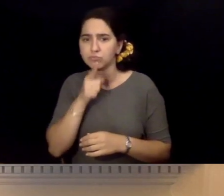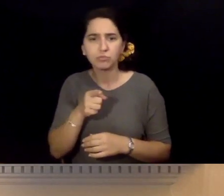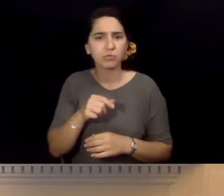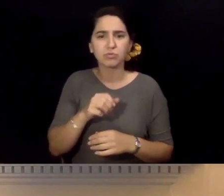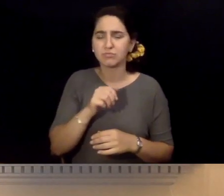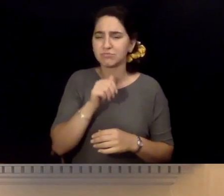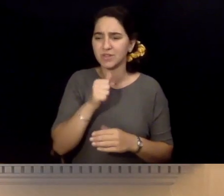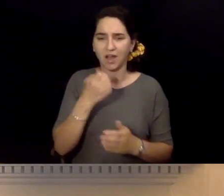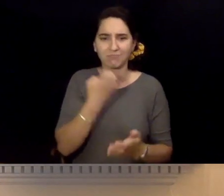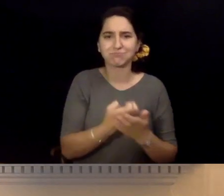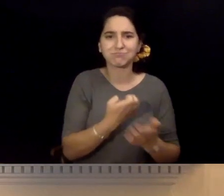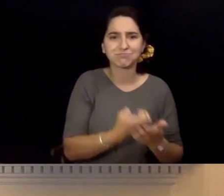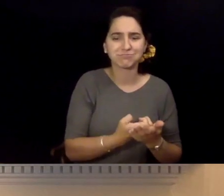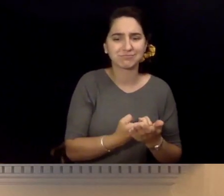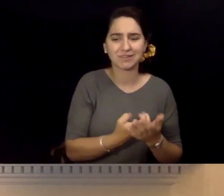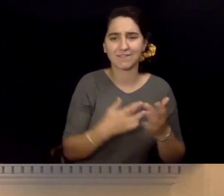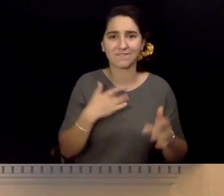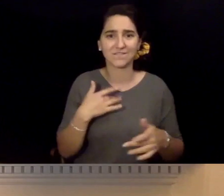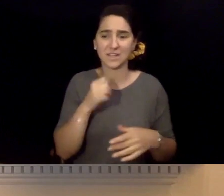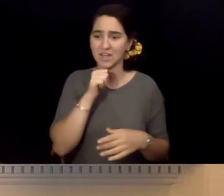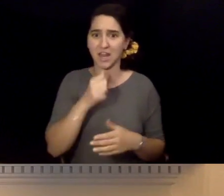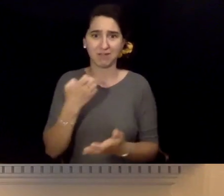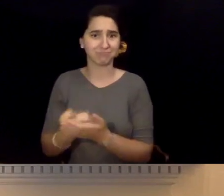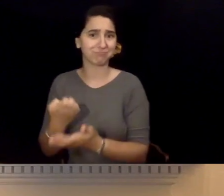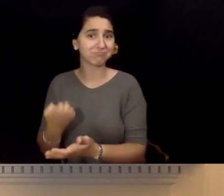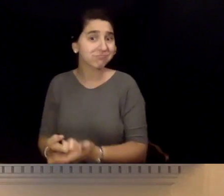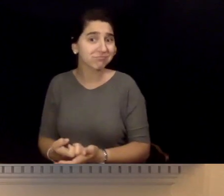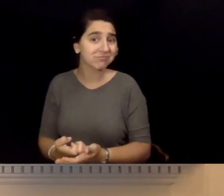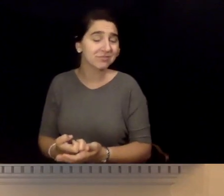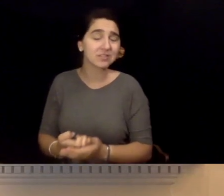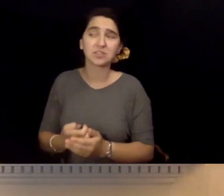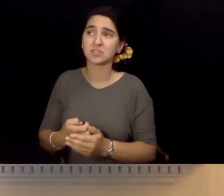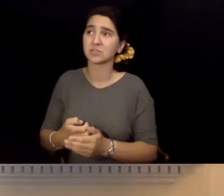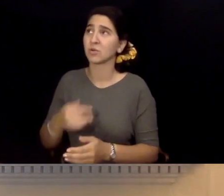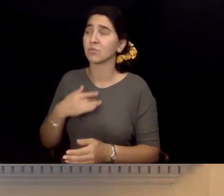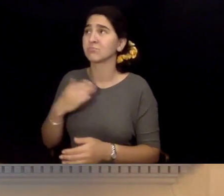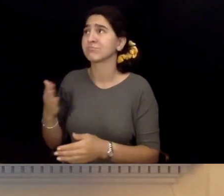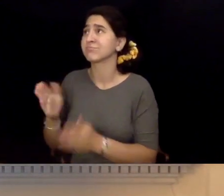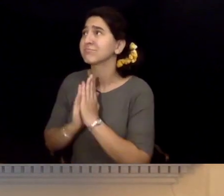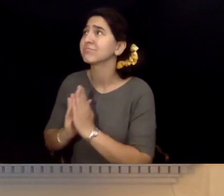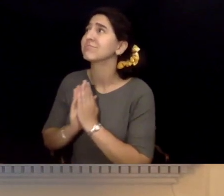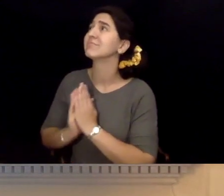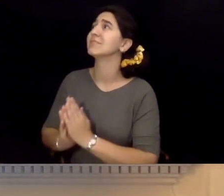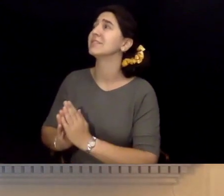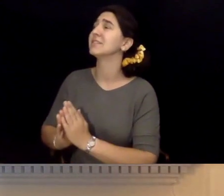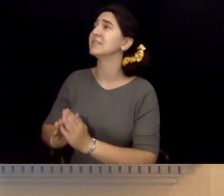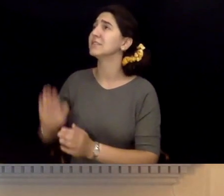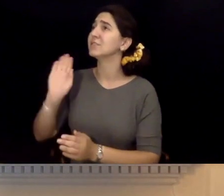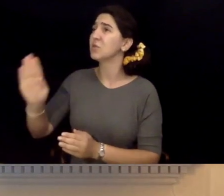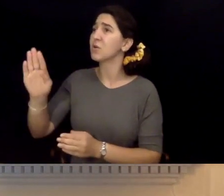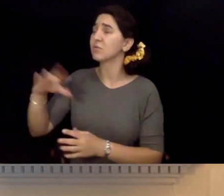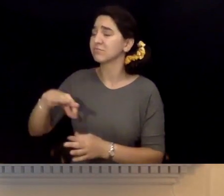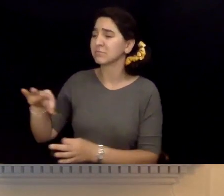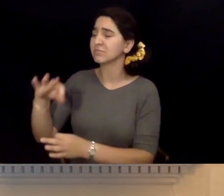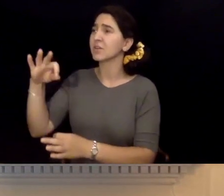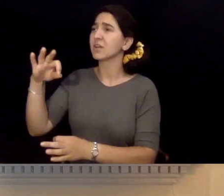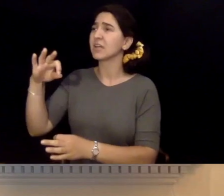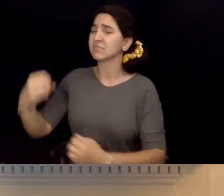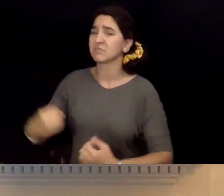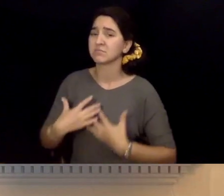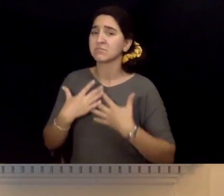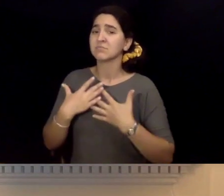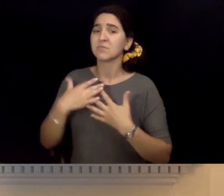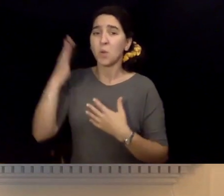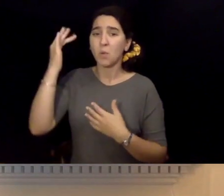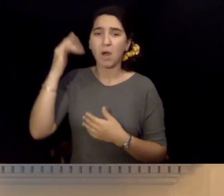evident. So we turn to you to breathe ever more of your spirit into us, because we find we cannot